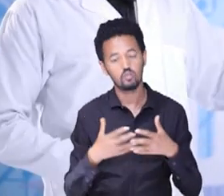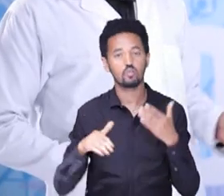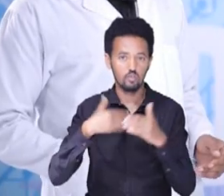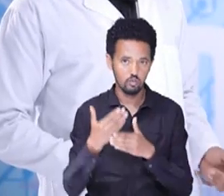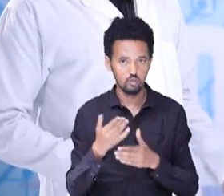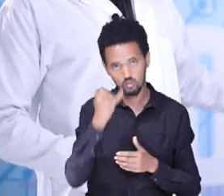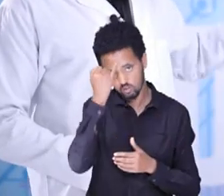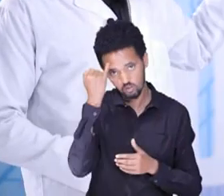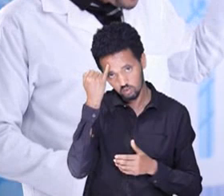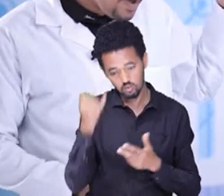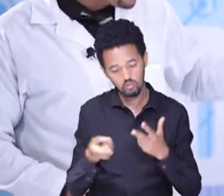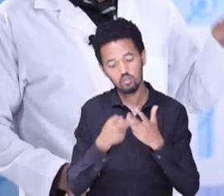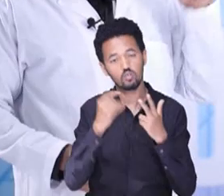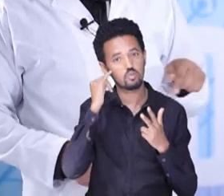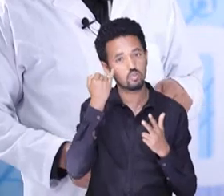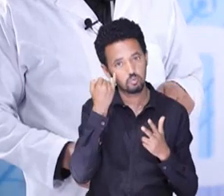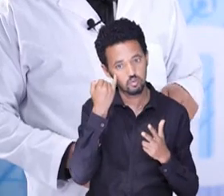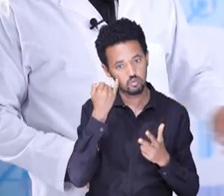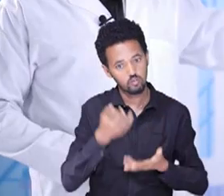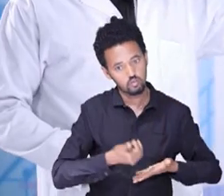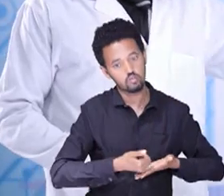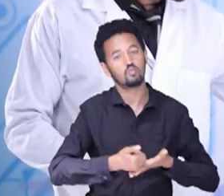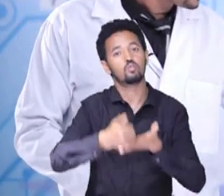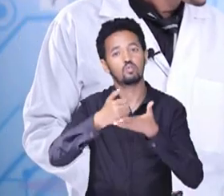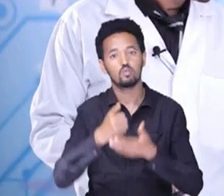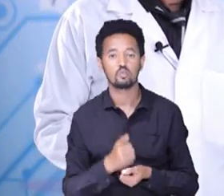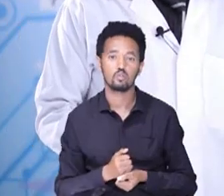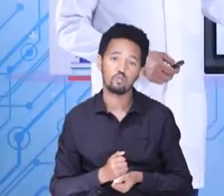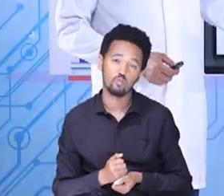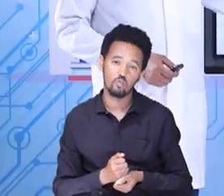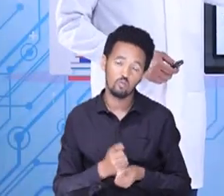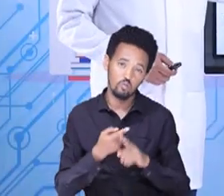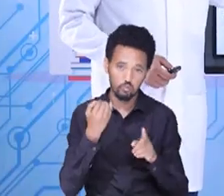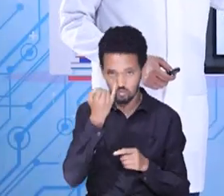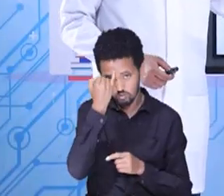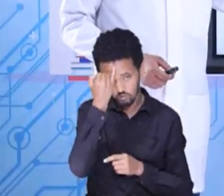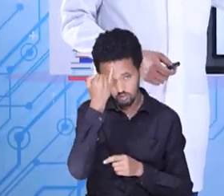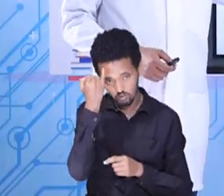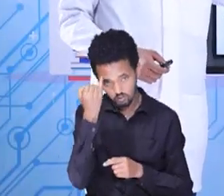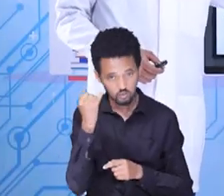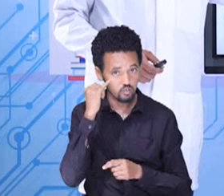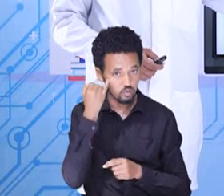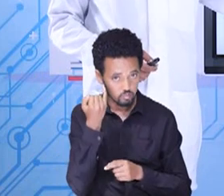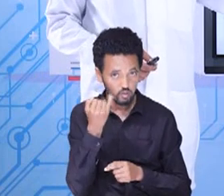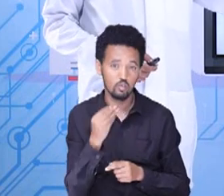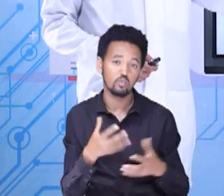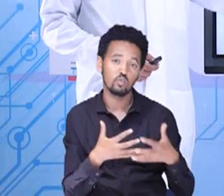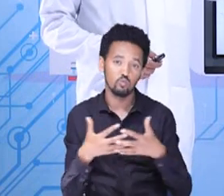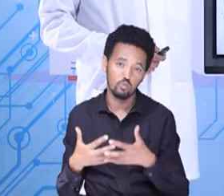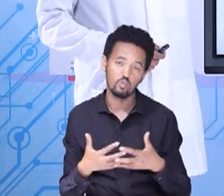Italy, third Japan. Ethiopia import in rank from Italy, one, Japan, and